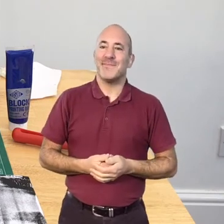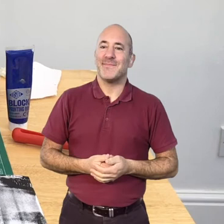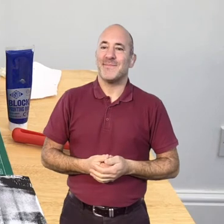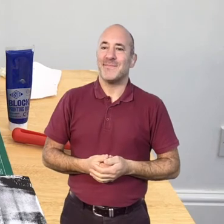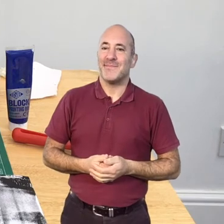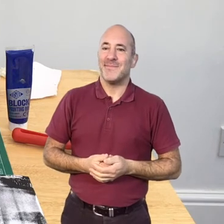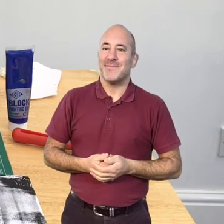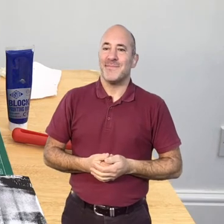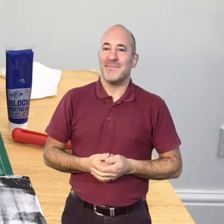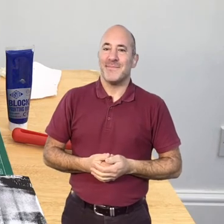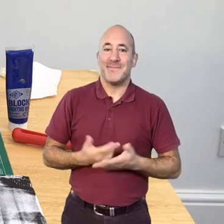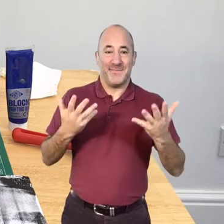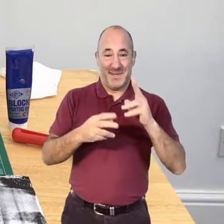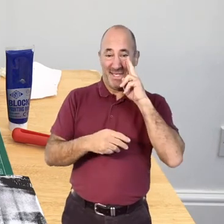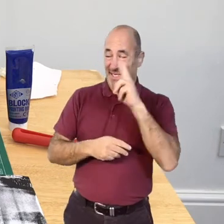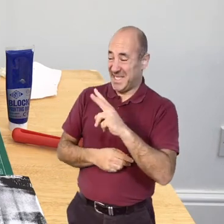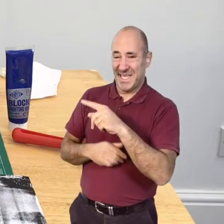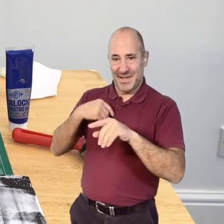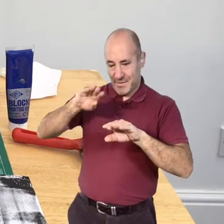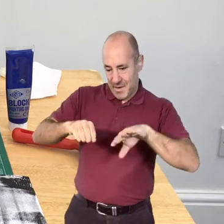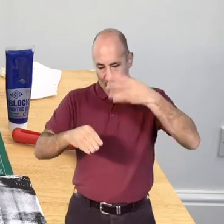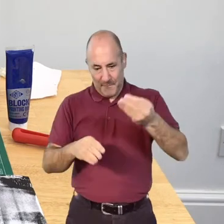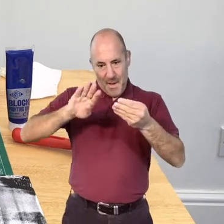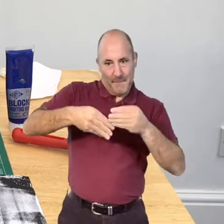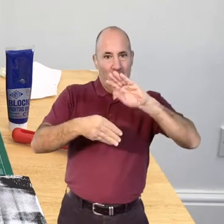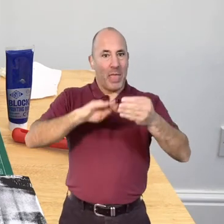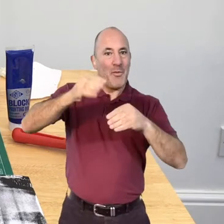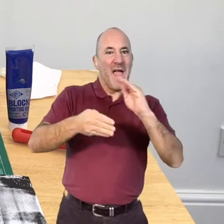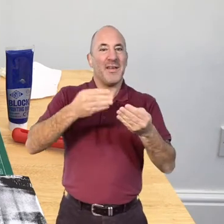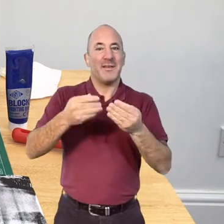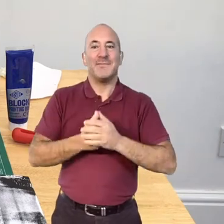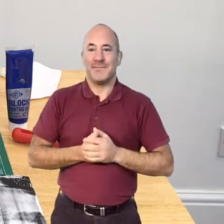So you can, now that I've turned over all of those,